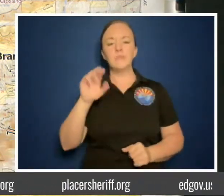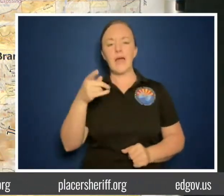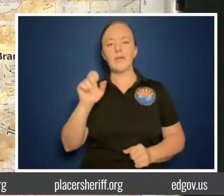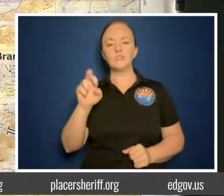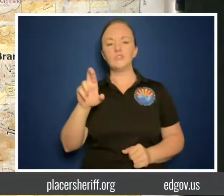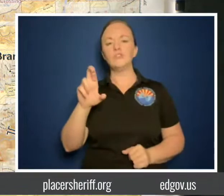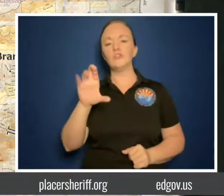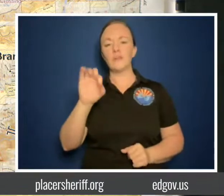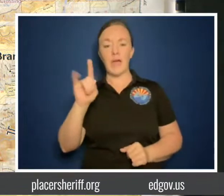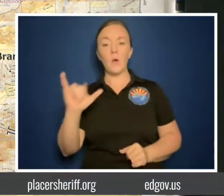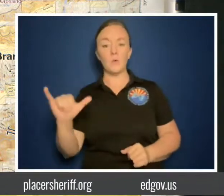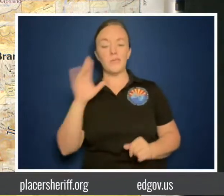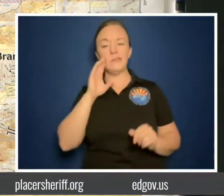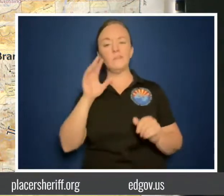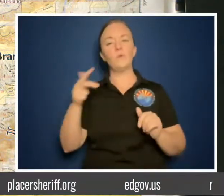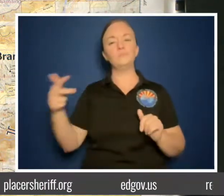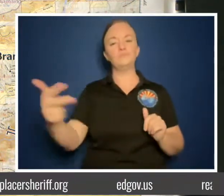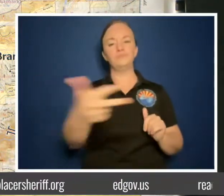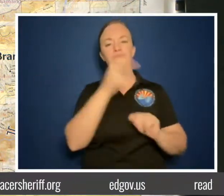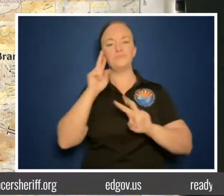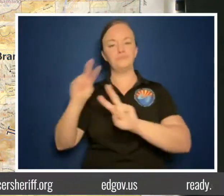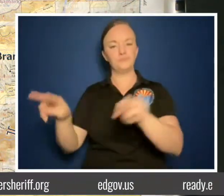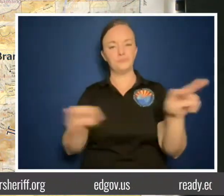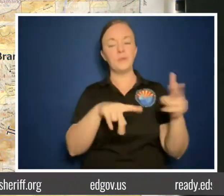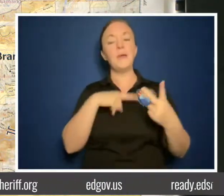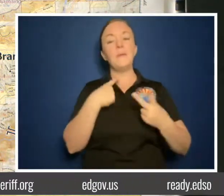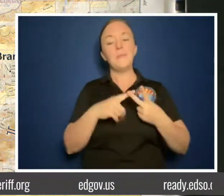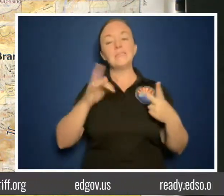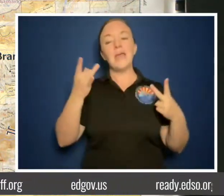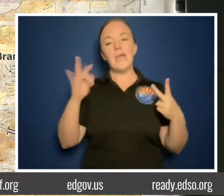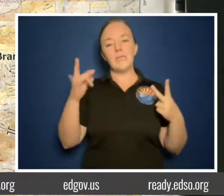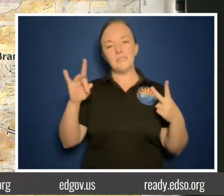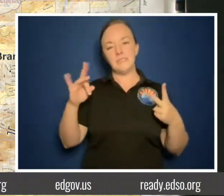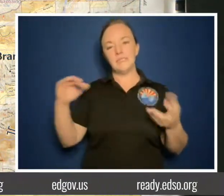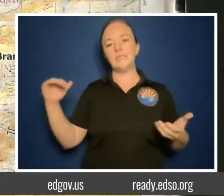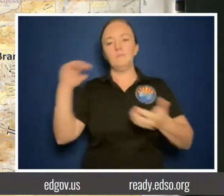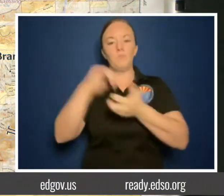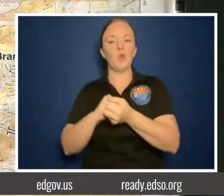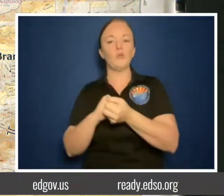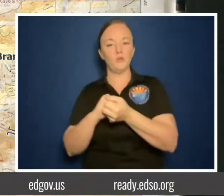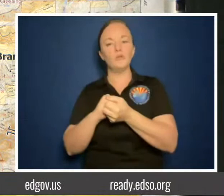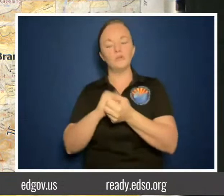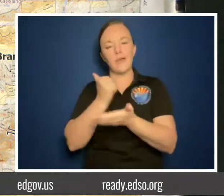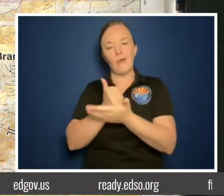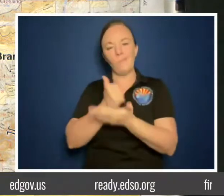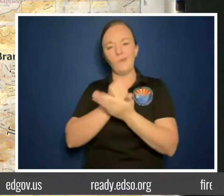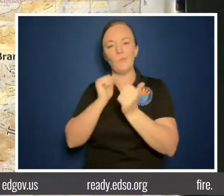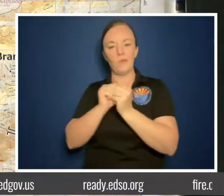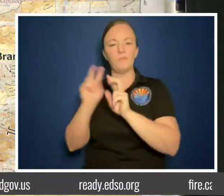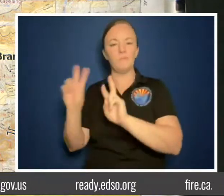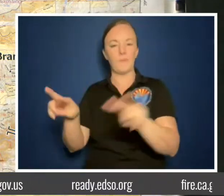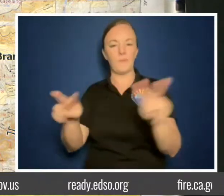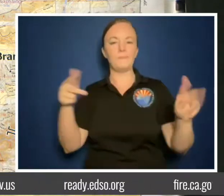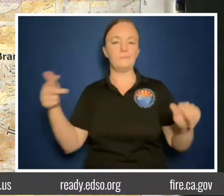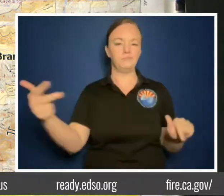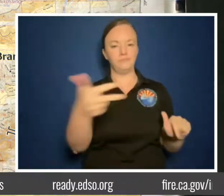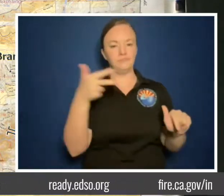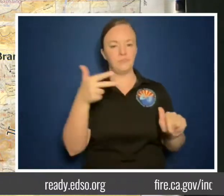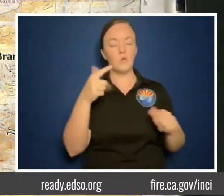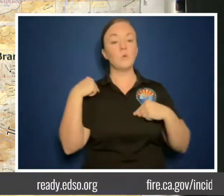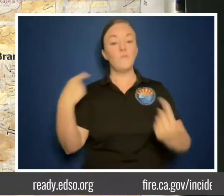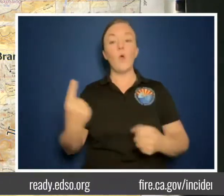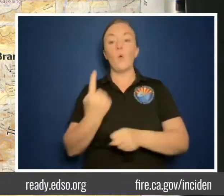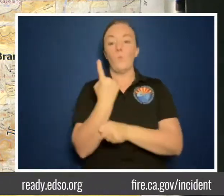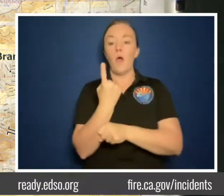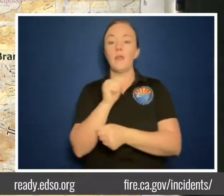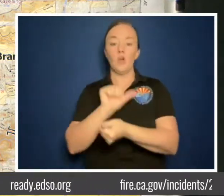addition to that, we have 18 of our allied agency partners assisting us. So far, we've made one arrest in our evacuation